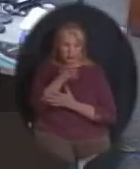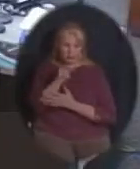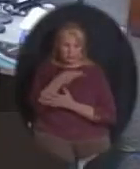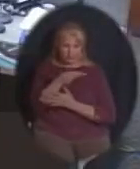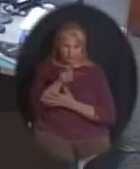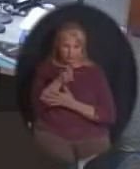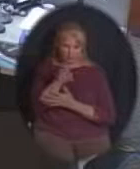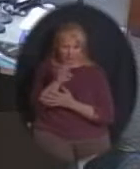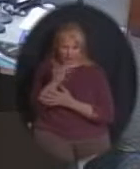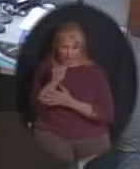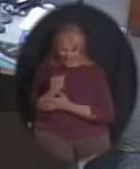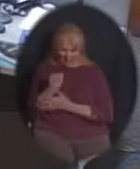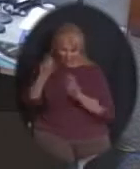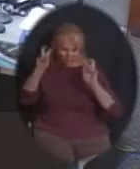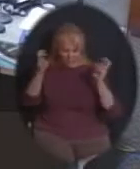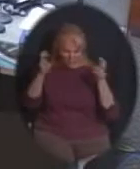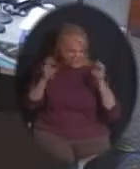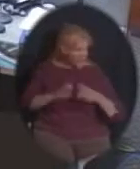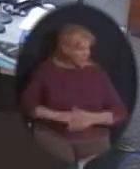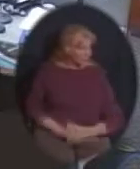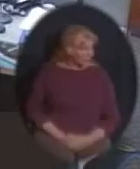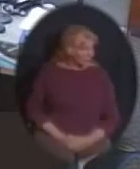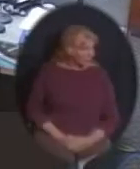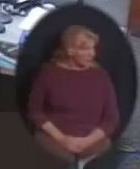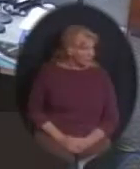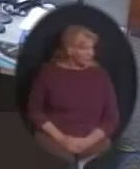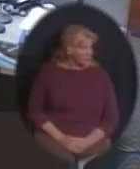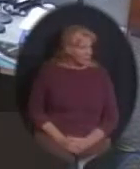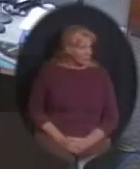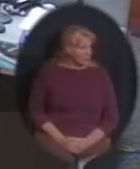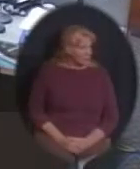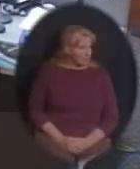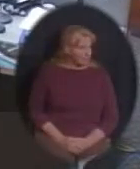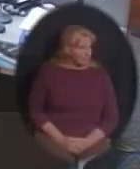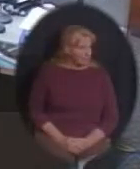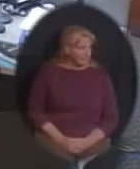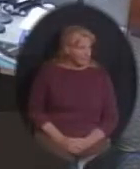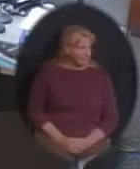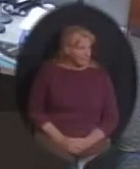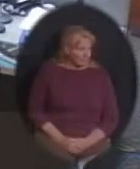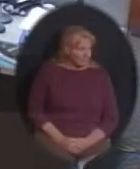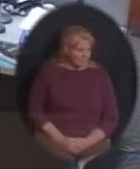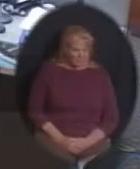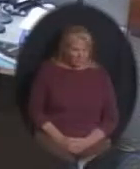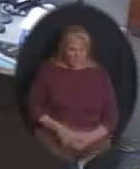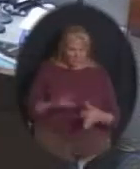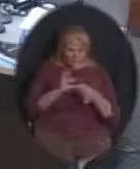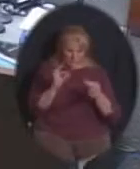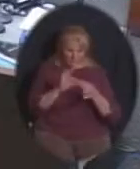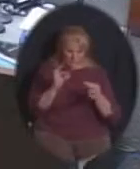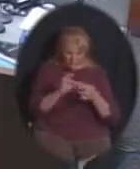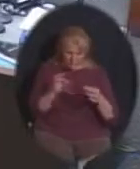break, Brown, so we'll re- Since you mentioned me in that, I'm sorry, you're out of order. You're